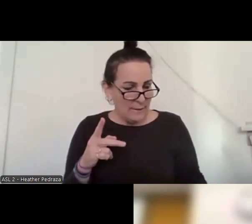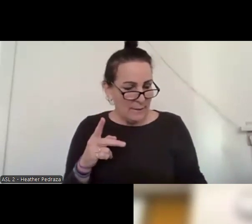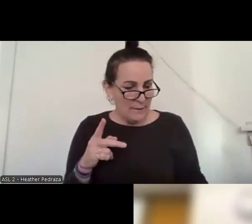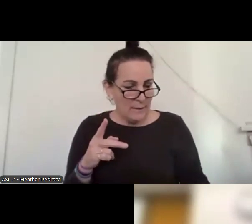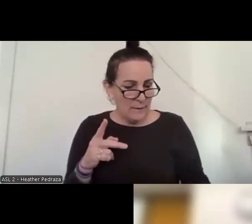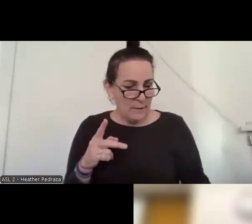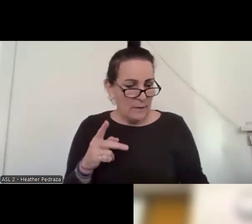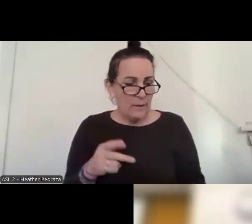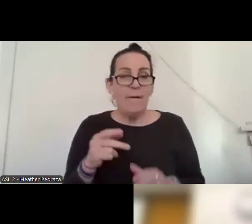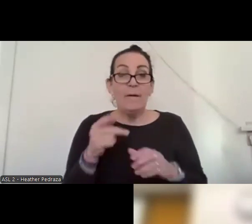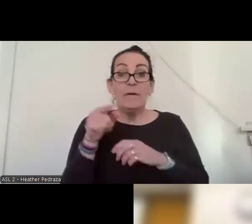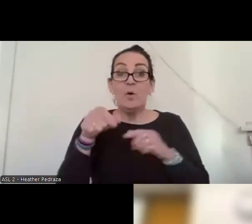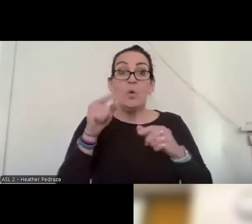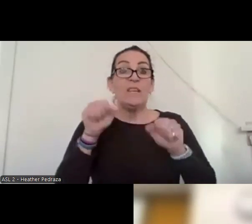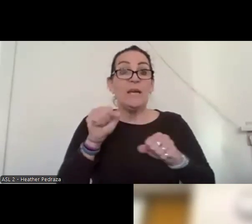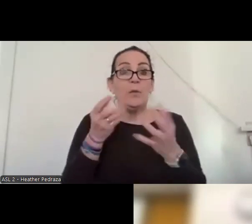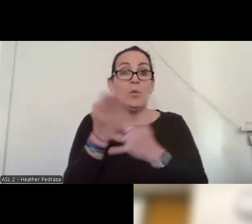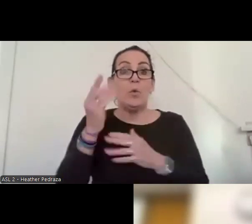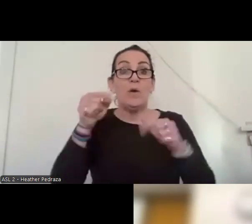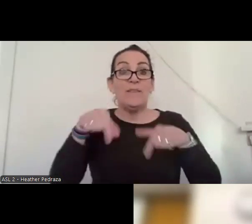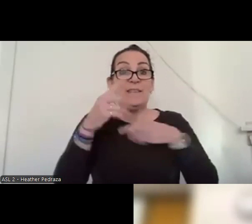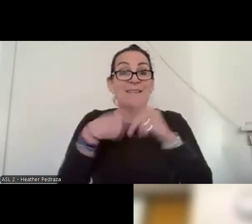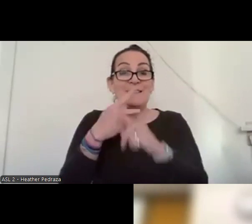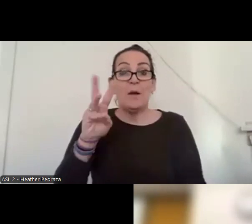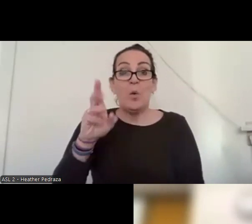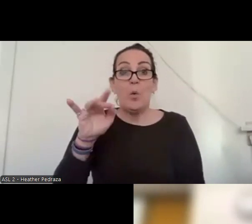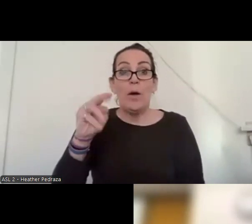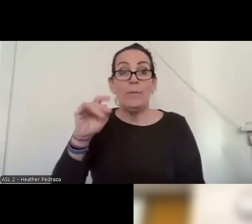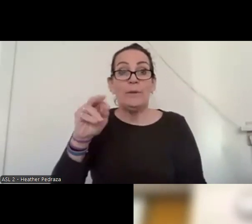information, still don't know what it all means.